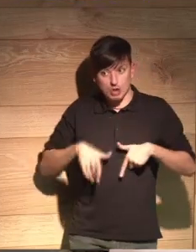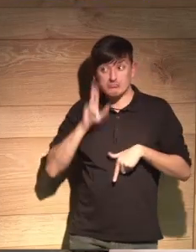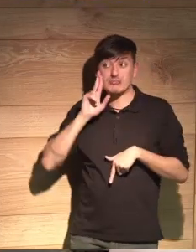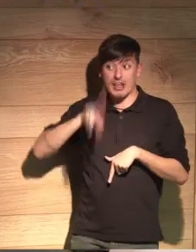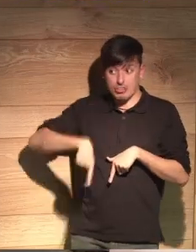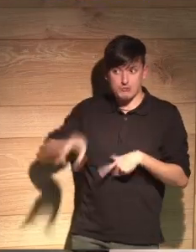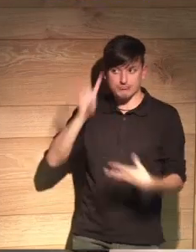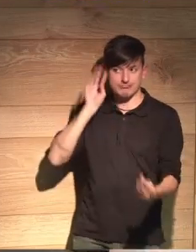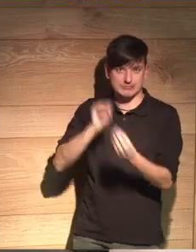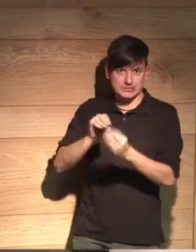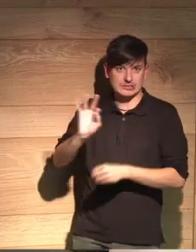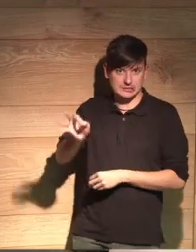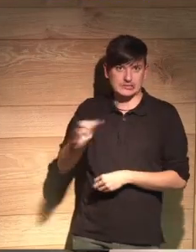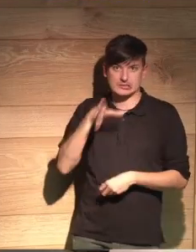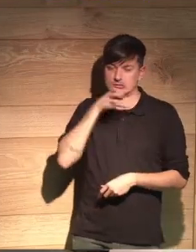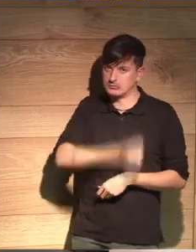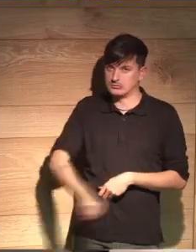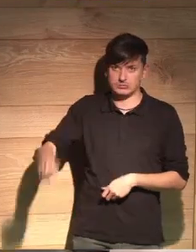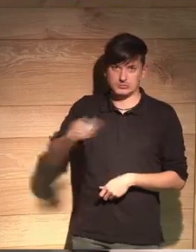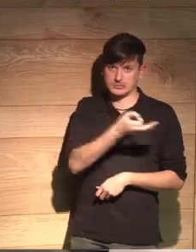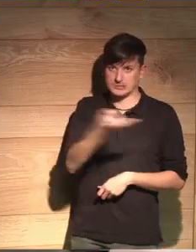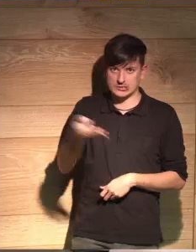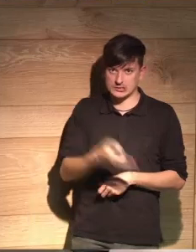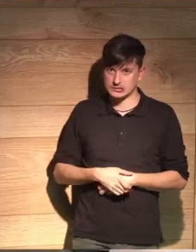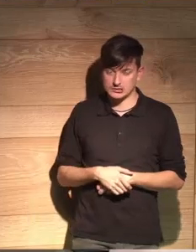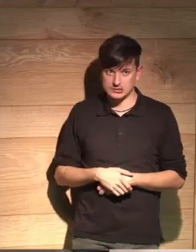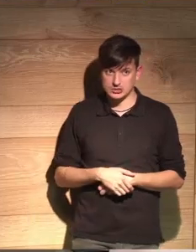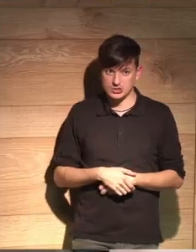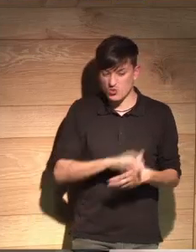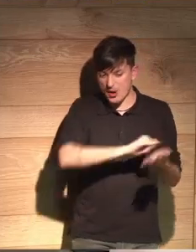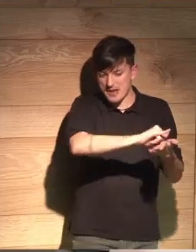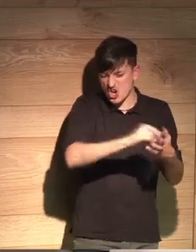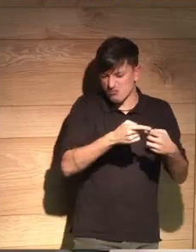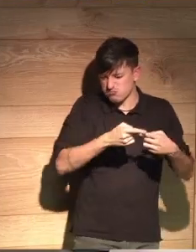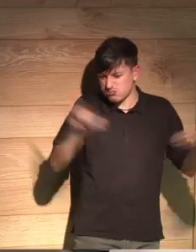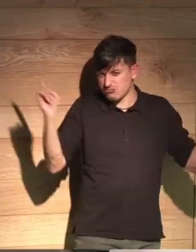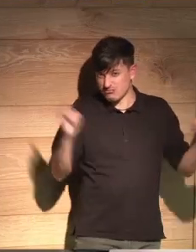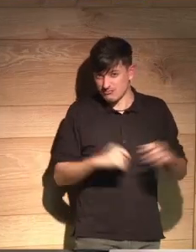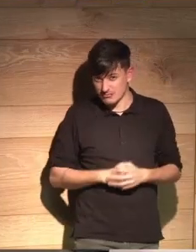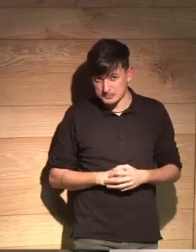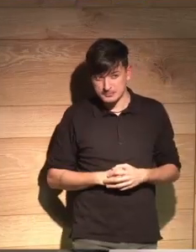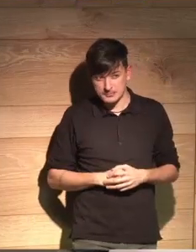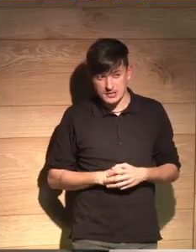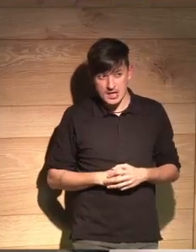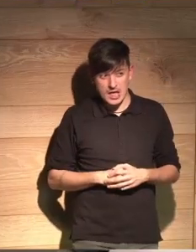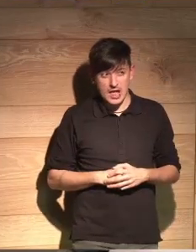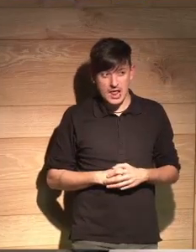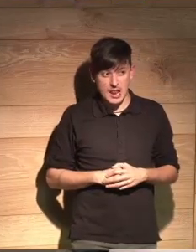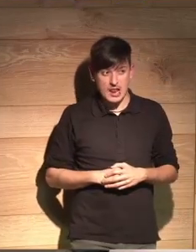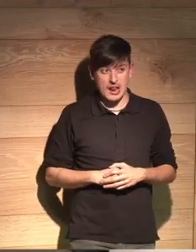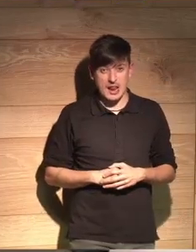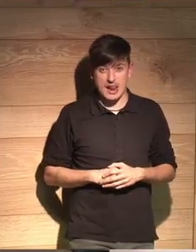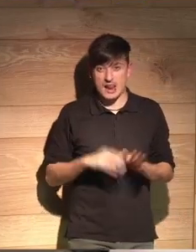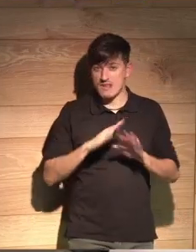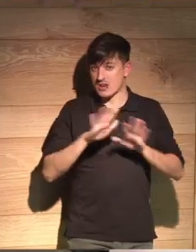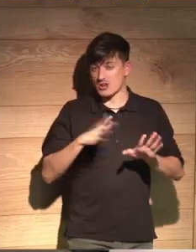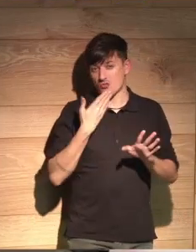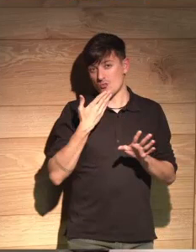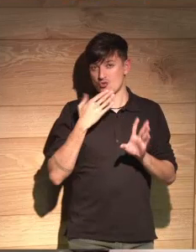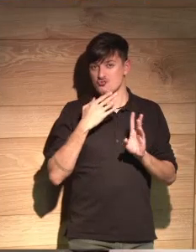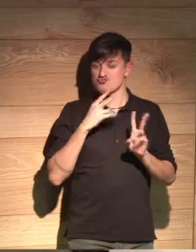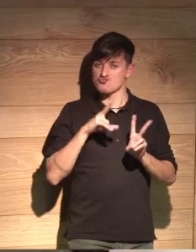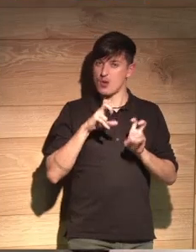etc., are being destroyed. But Tokyo, I'll totally agree on that. Tokyo is great. New York is very different.